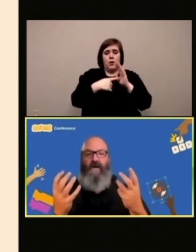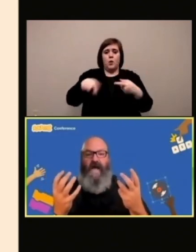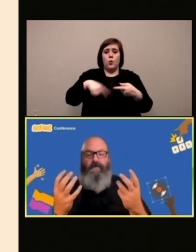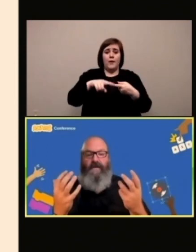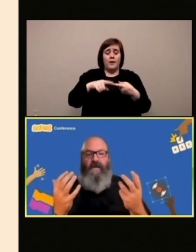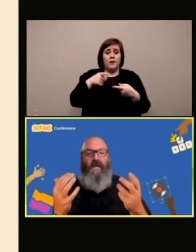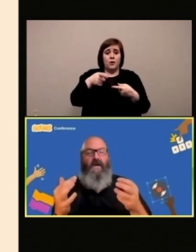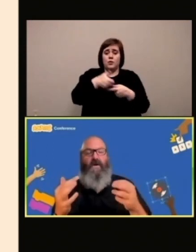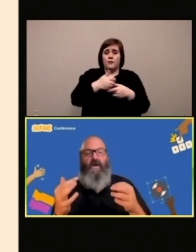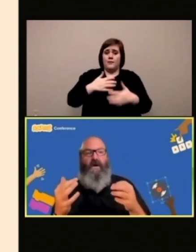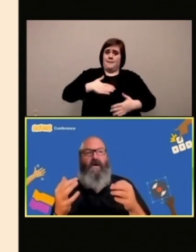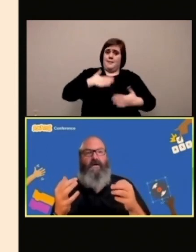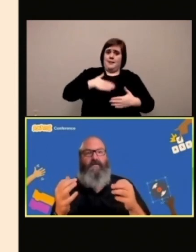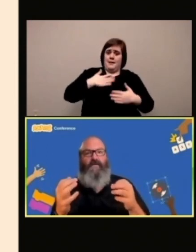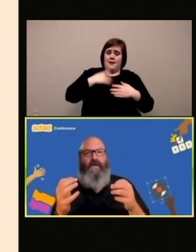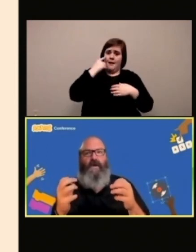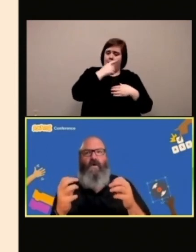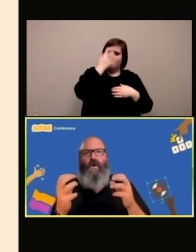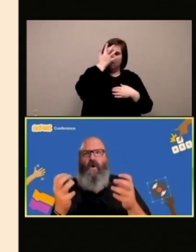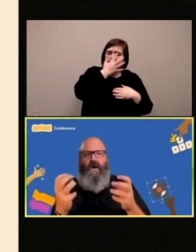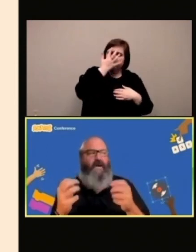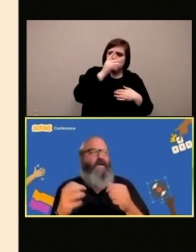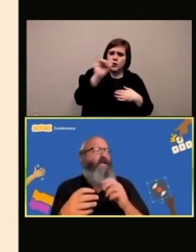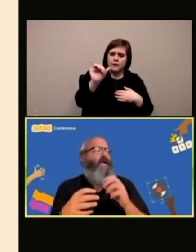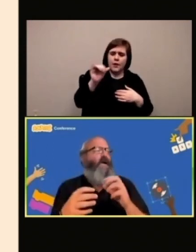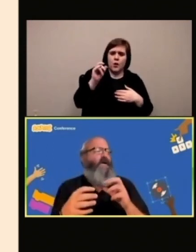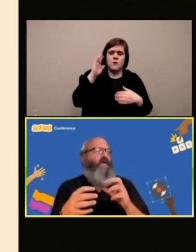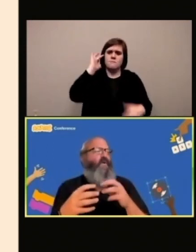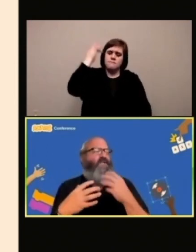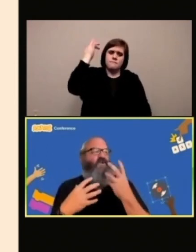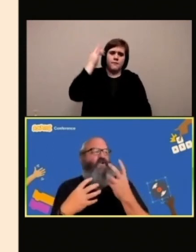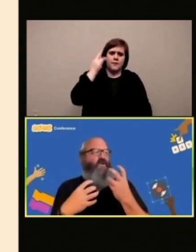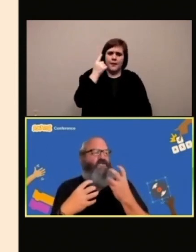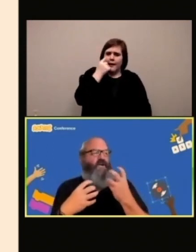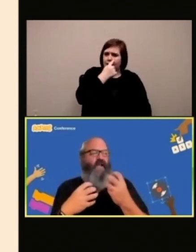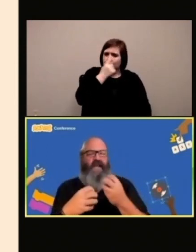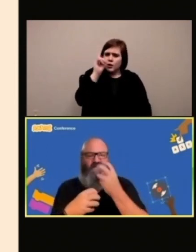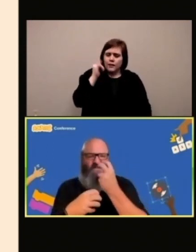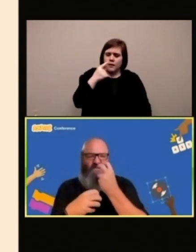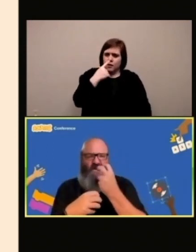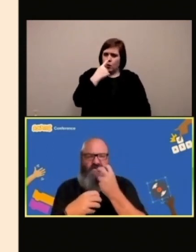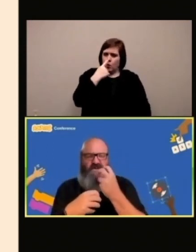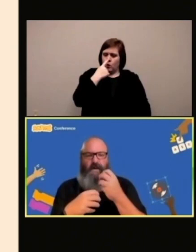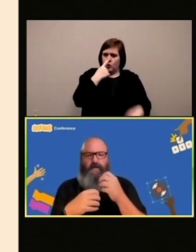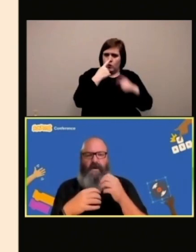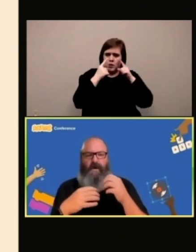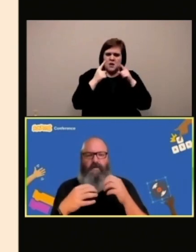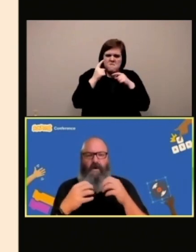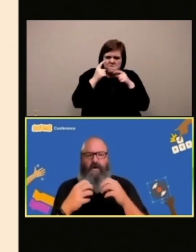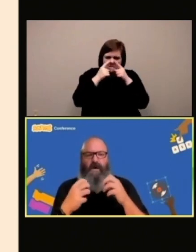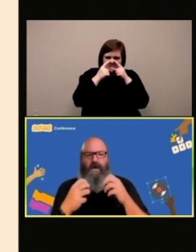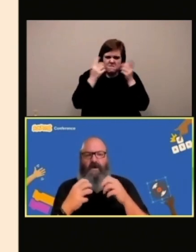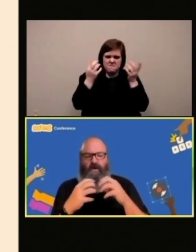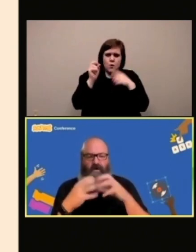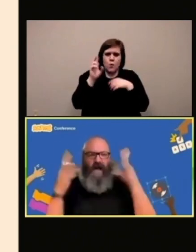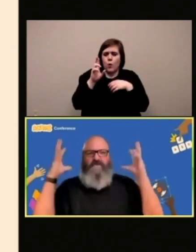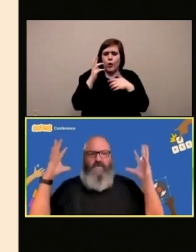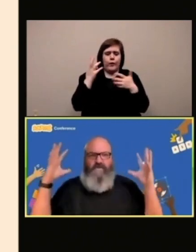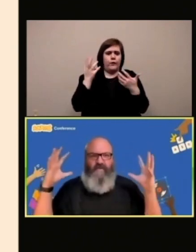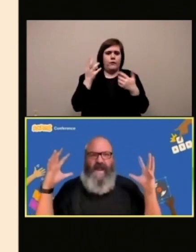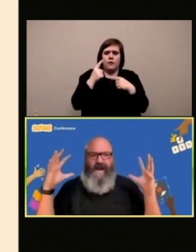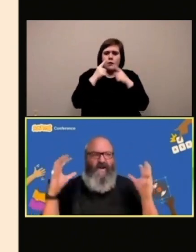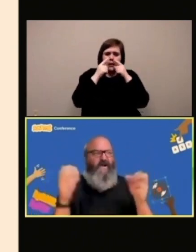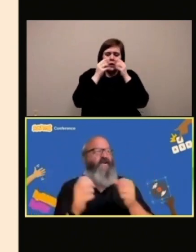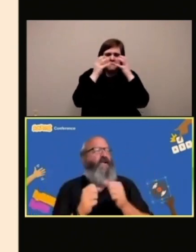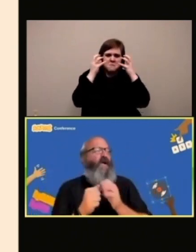you're happy or annoyed? What does your nose look like? Is it scrunched up? Are your